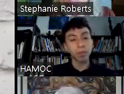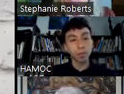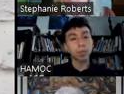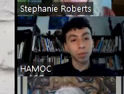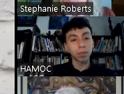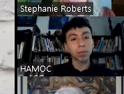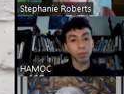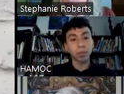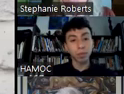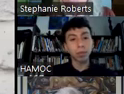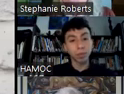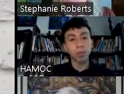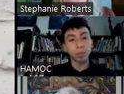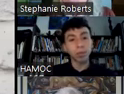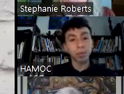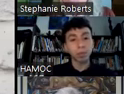well.